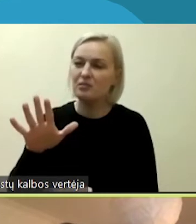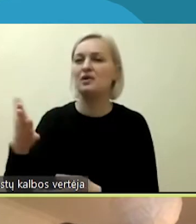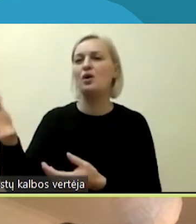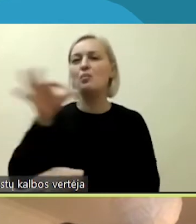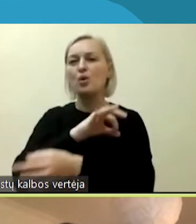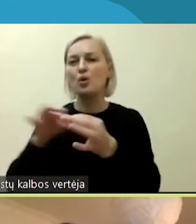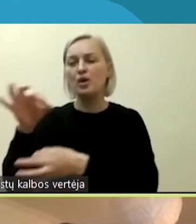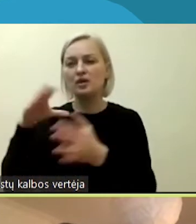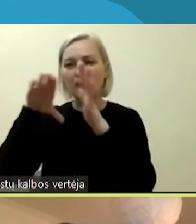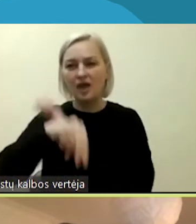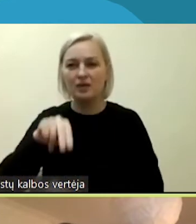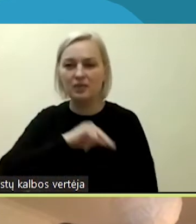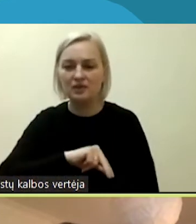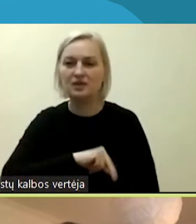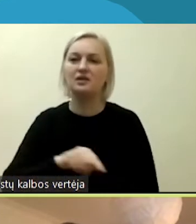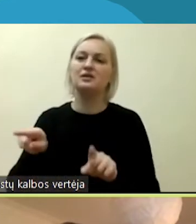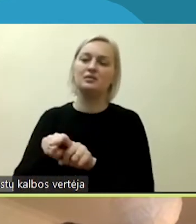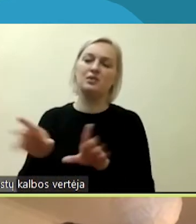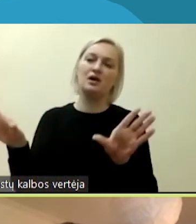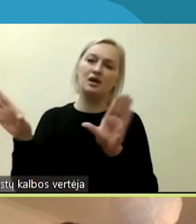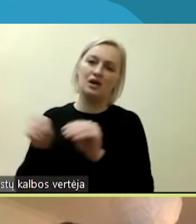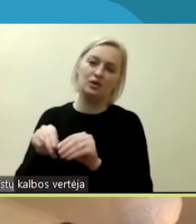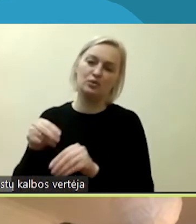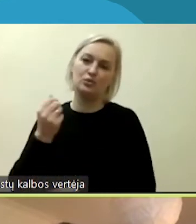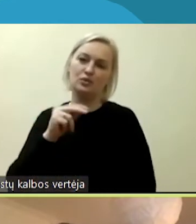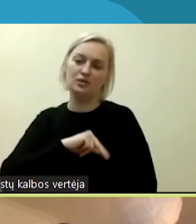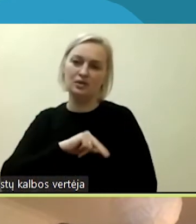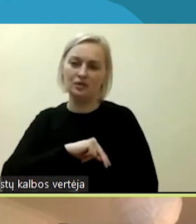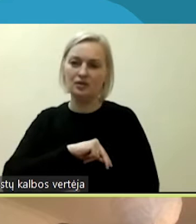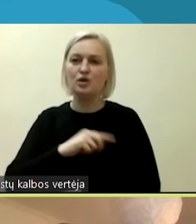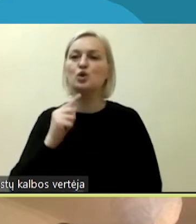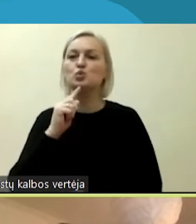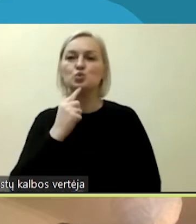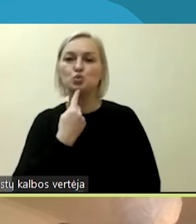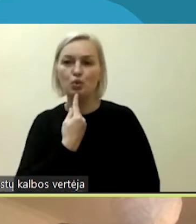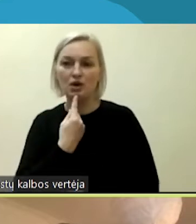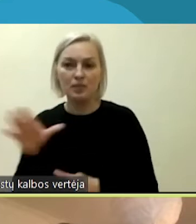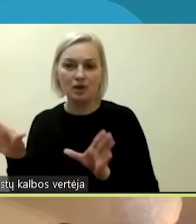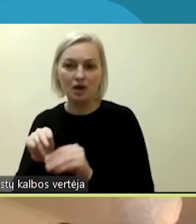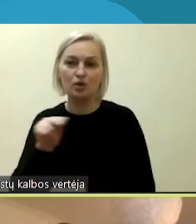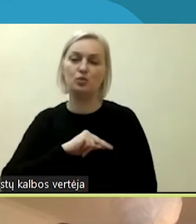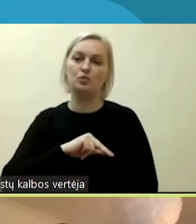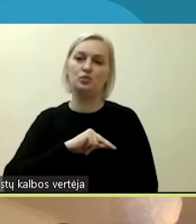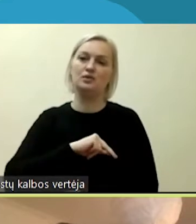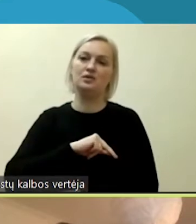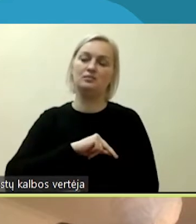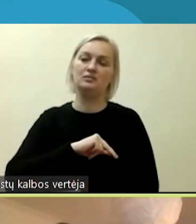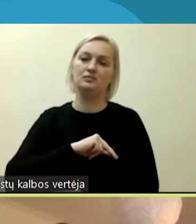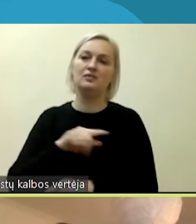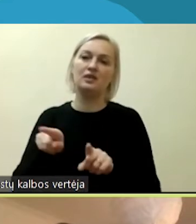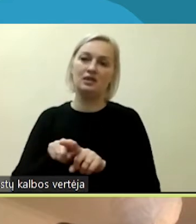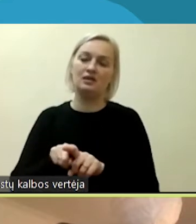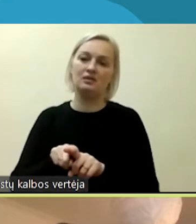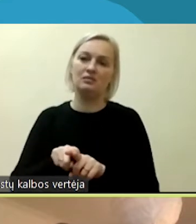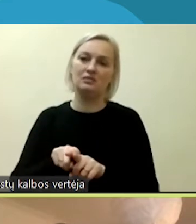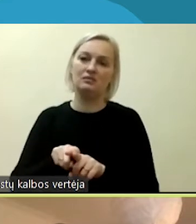where the civil society partners, who are the Center for Peace Studies in Zagreb and the Anti-Racism Forum in Finland, and ourselves have